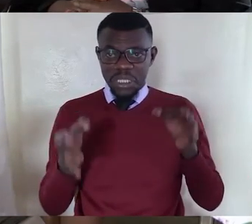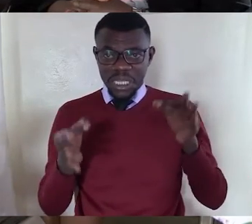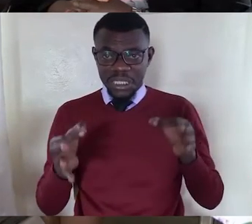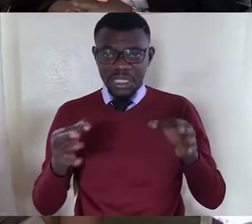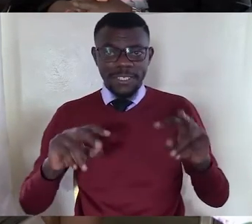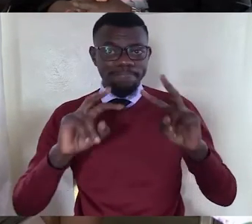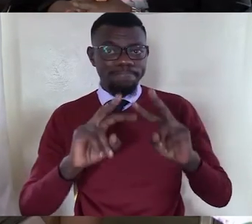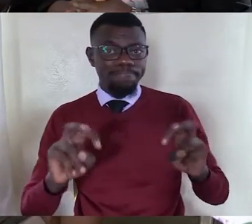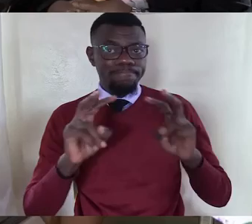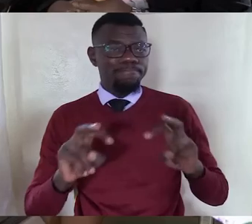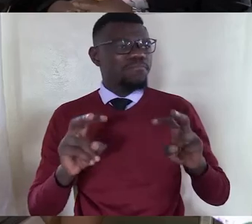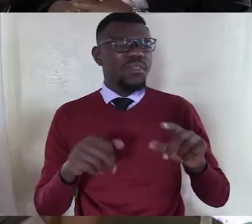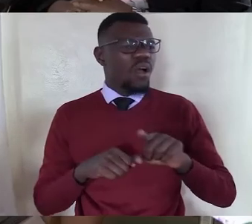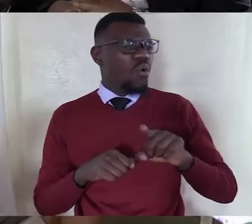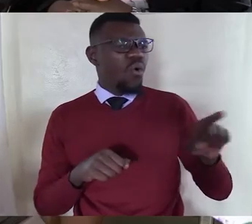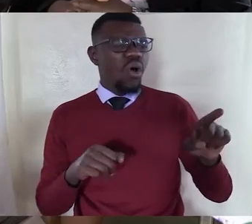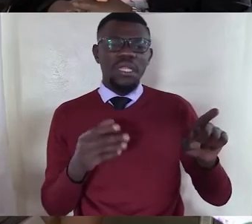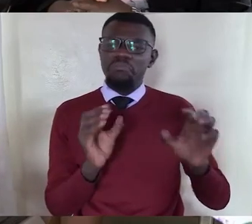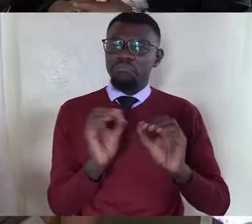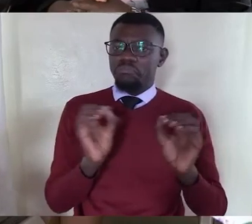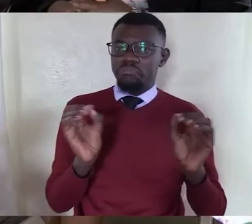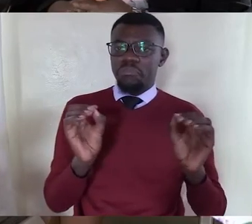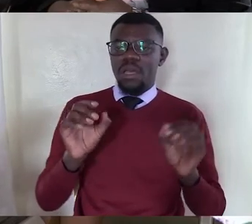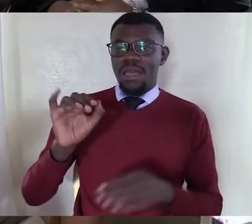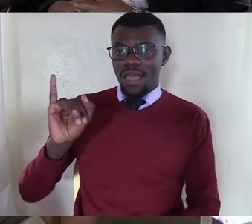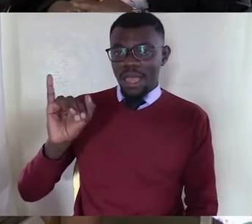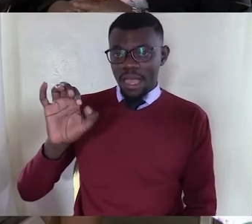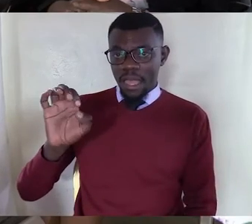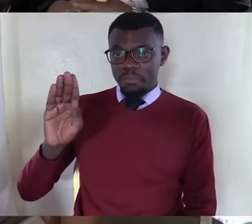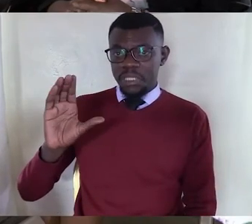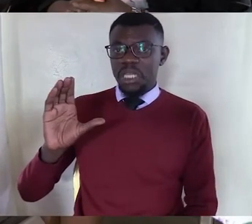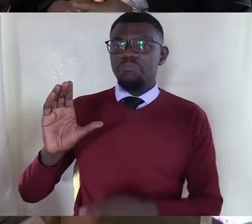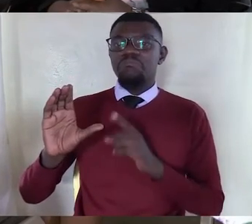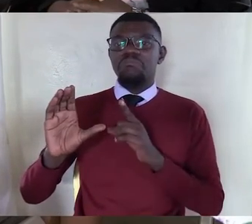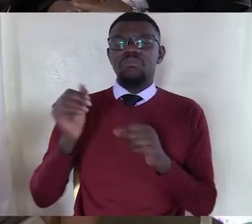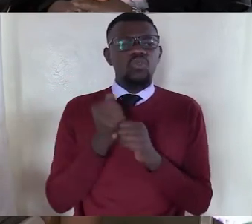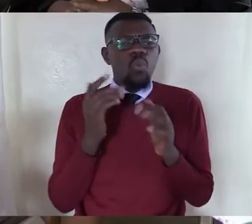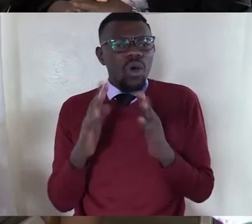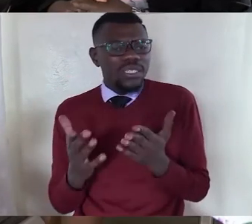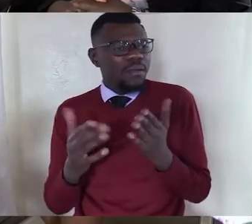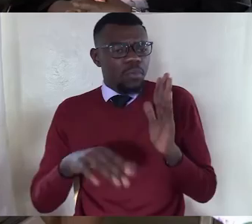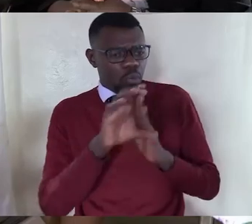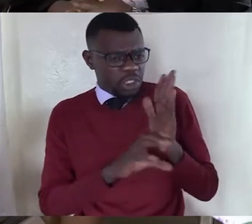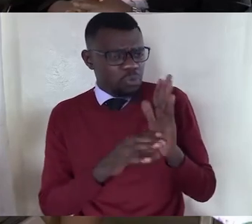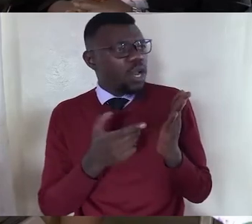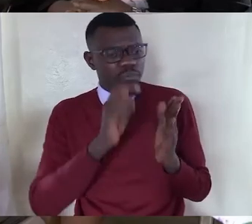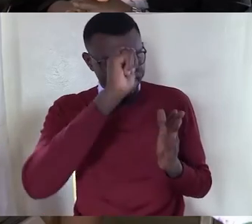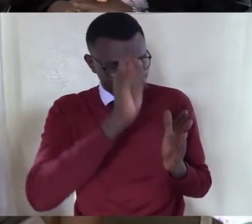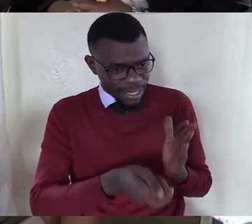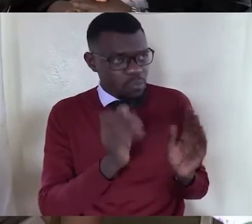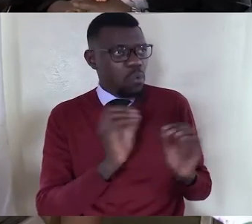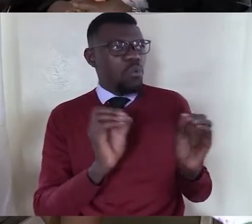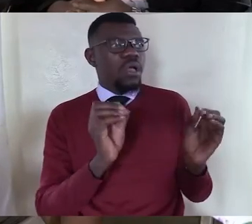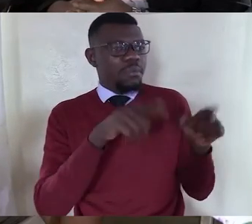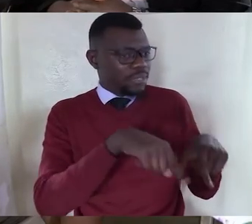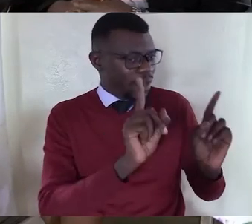negotiated democracy is against the Constitution. It violates Article 38 on people's freedom to choose their